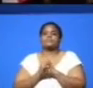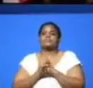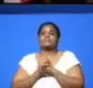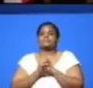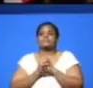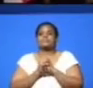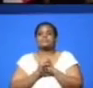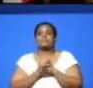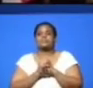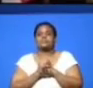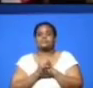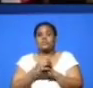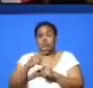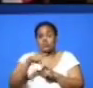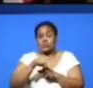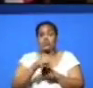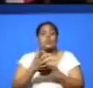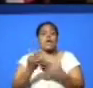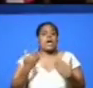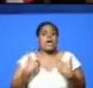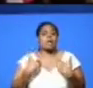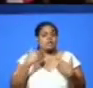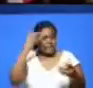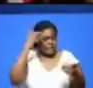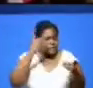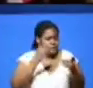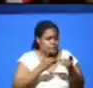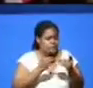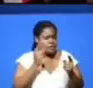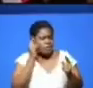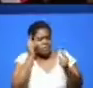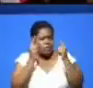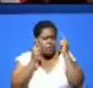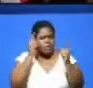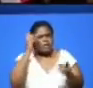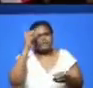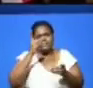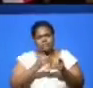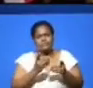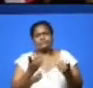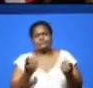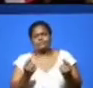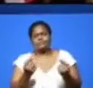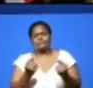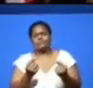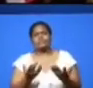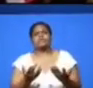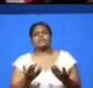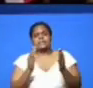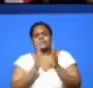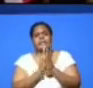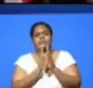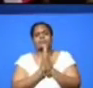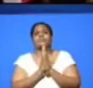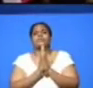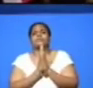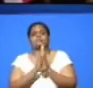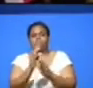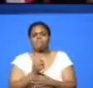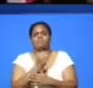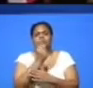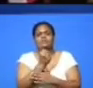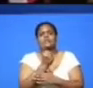You have a decision to contemplate. and it's time to pray.